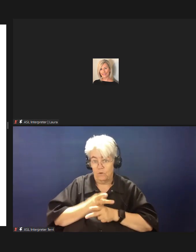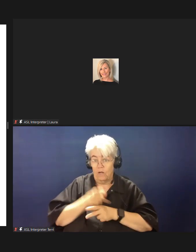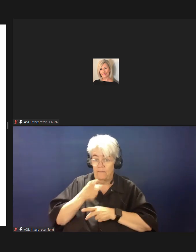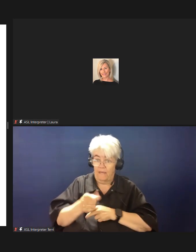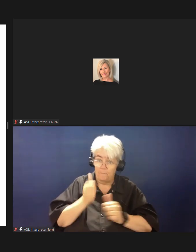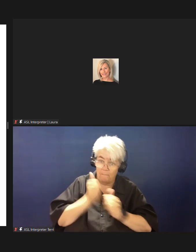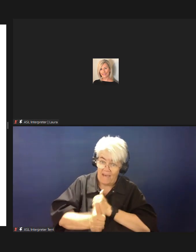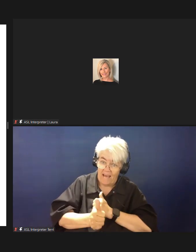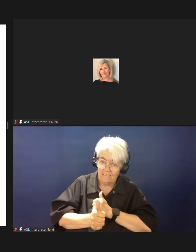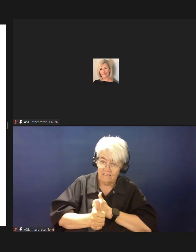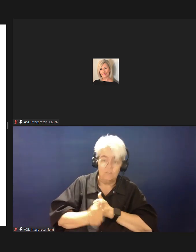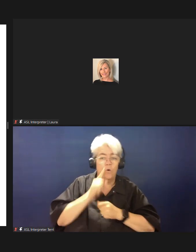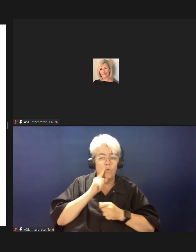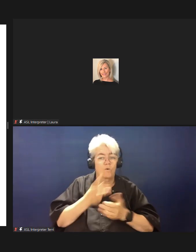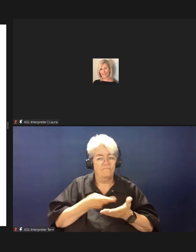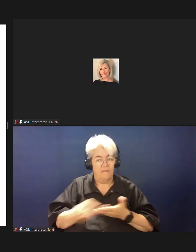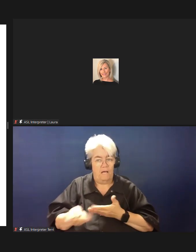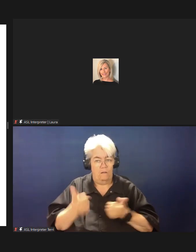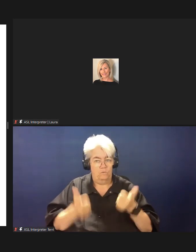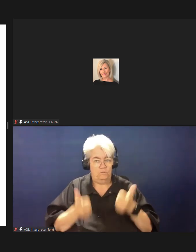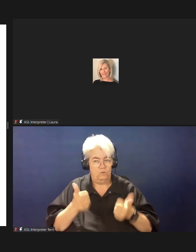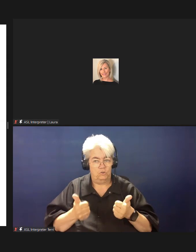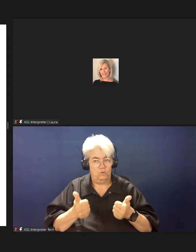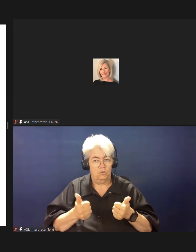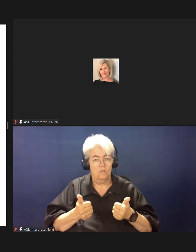passes for that ear.